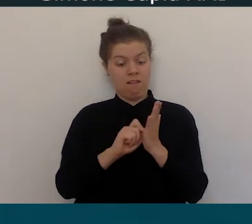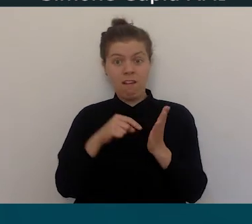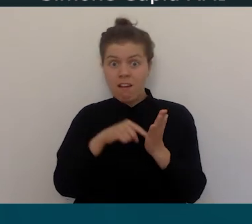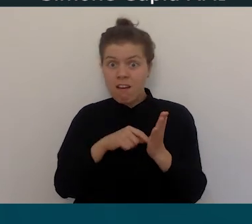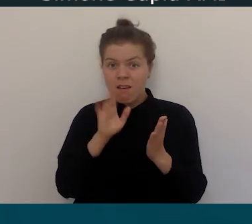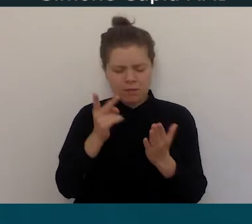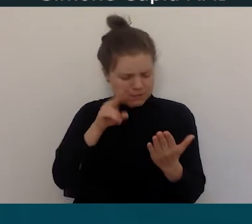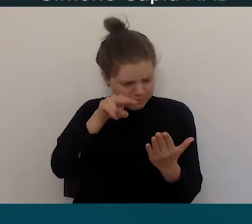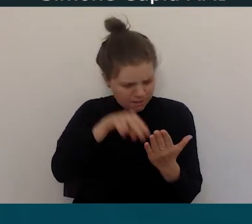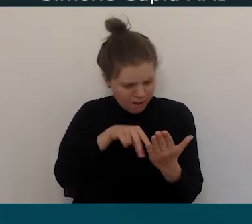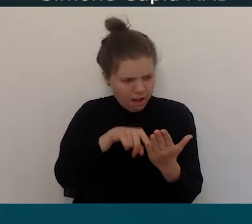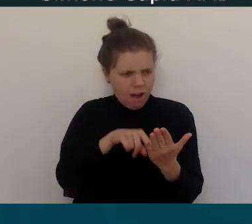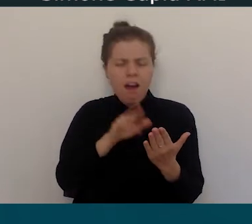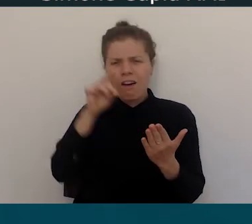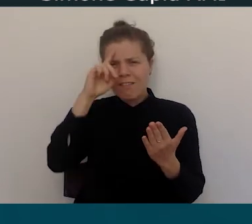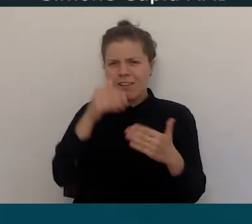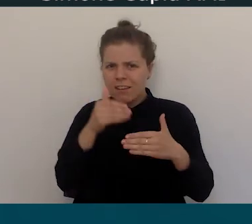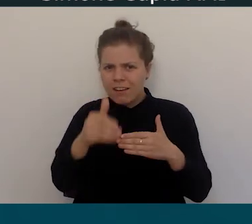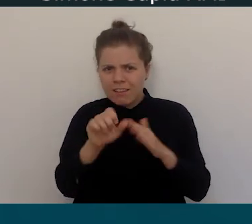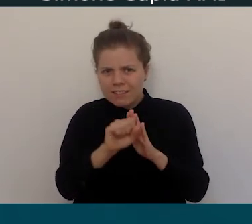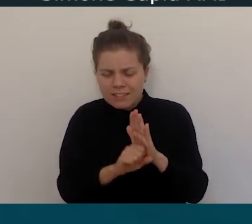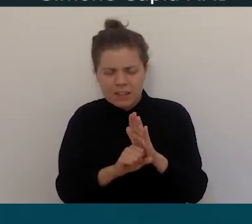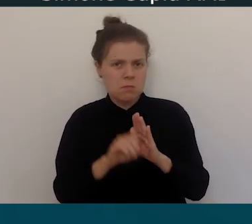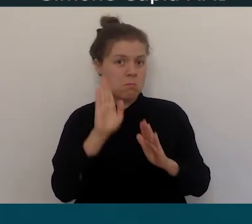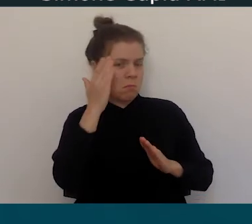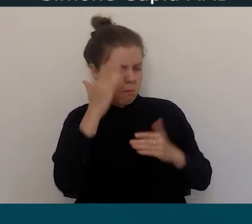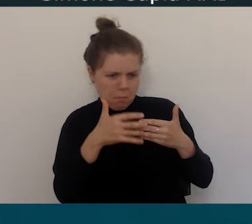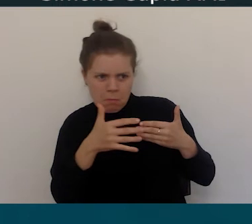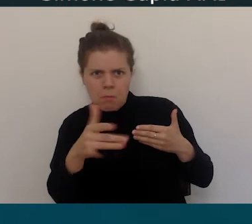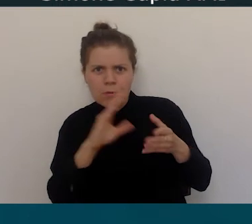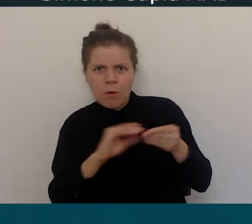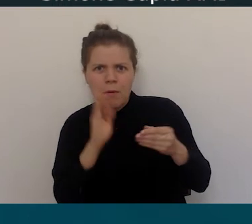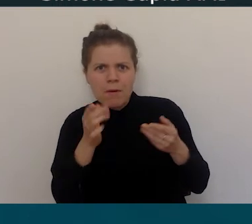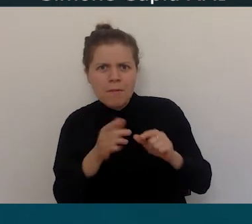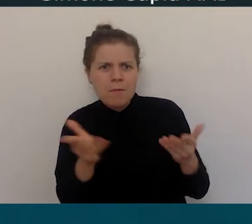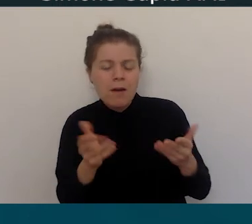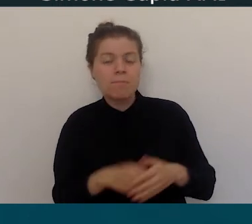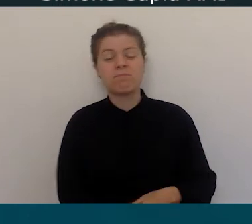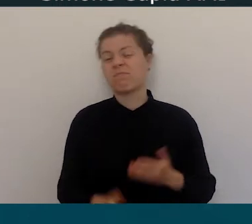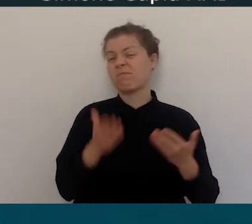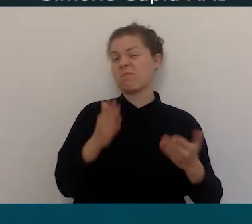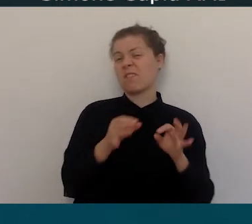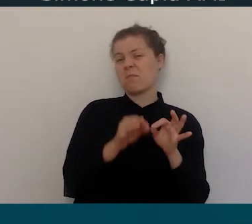the next scene and has something to do with the storytelling and the furthering of the plot line. Maybe it's as